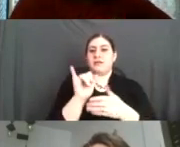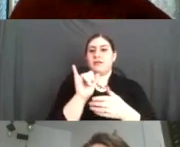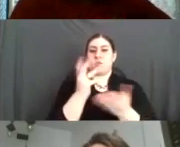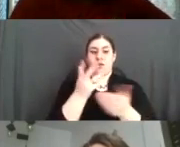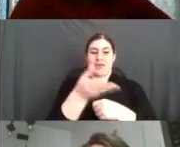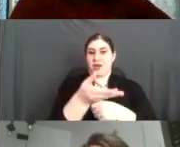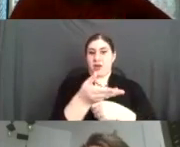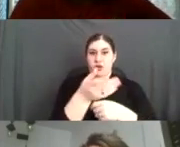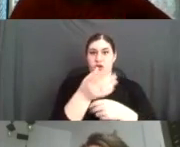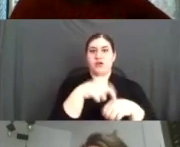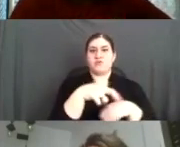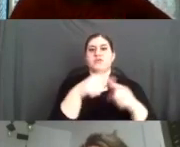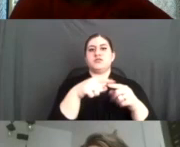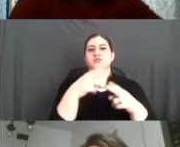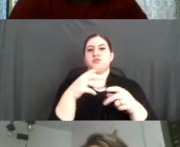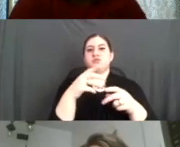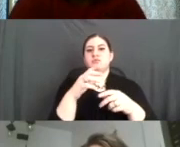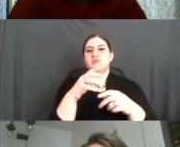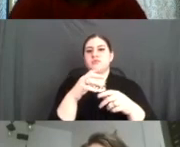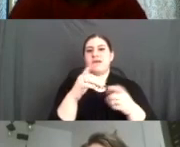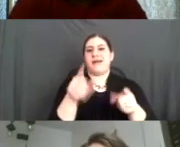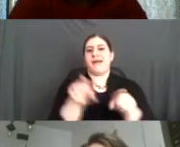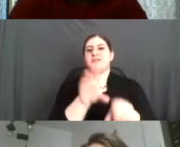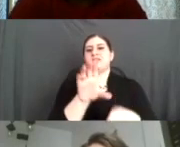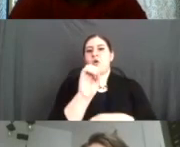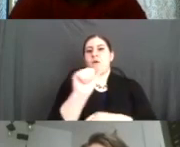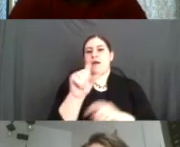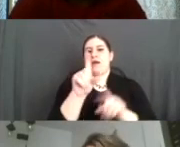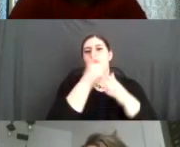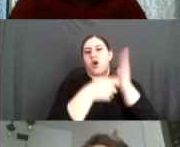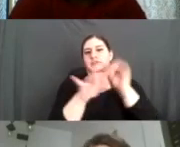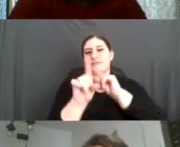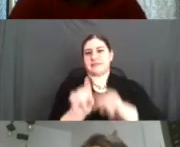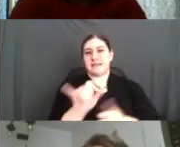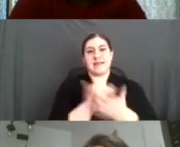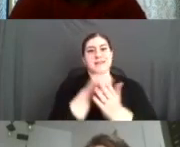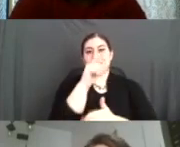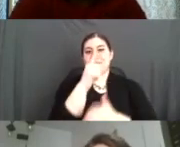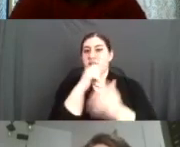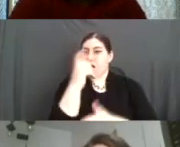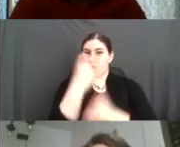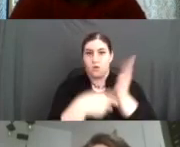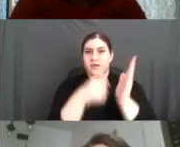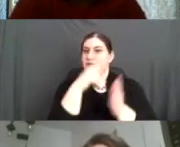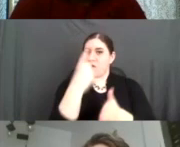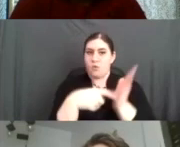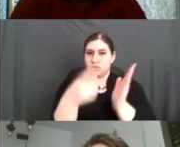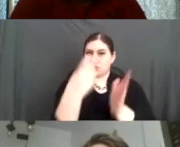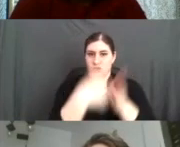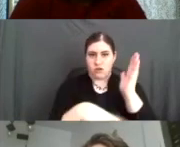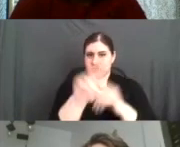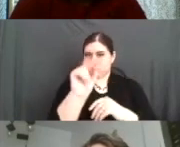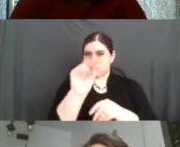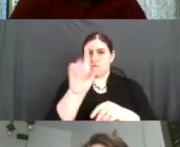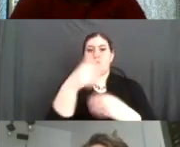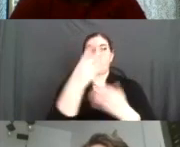are what's referred to as your cost of attendance. So your cost of attendance, that is not what you are charged. The only items you are charged are